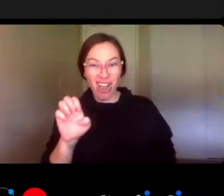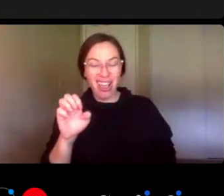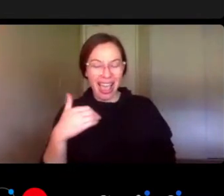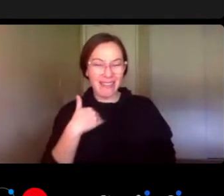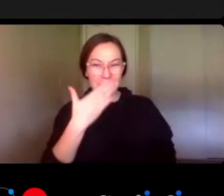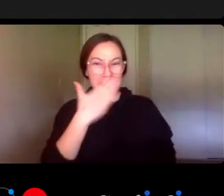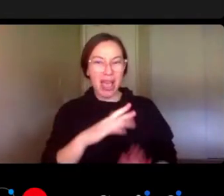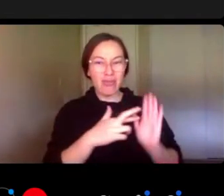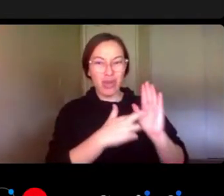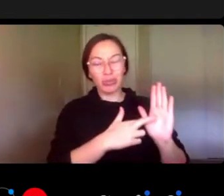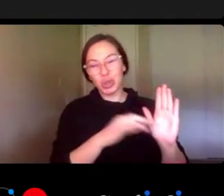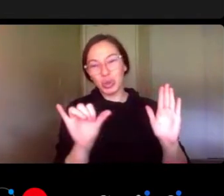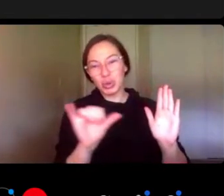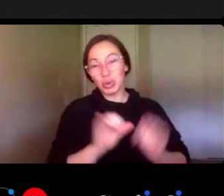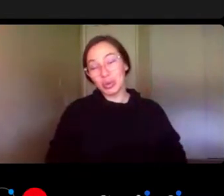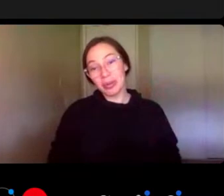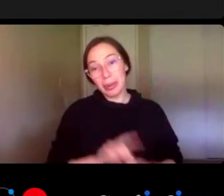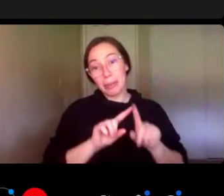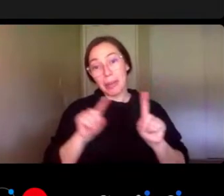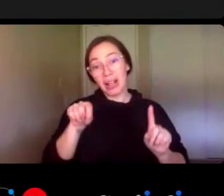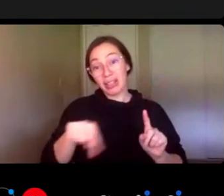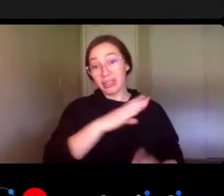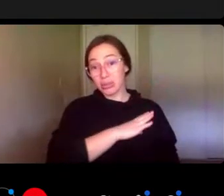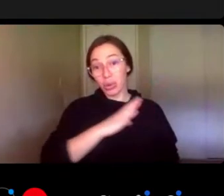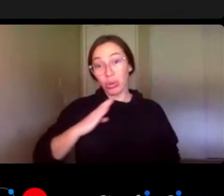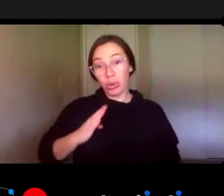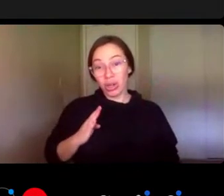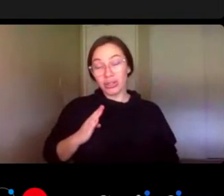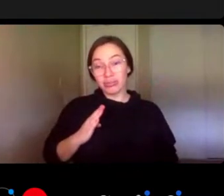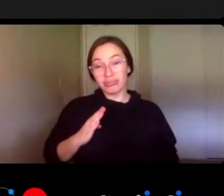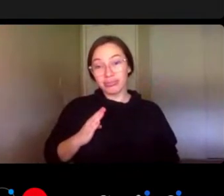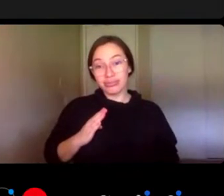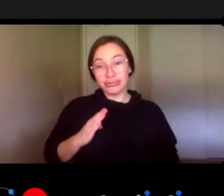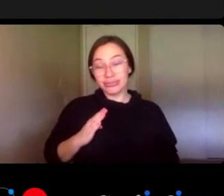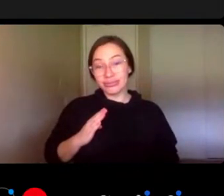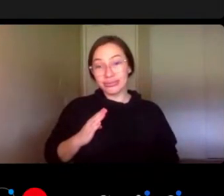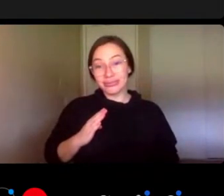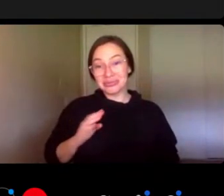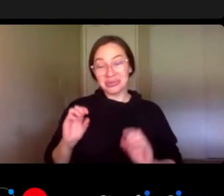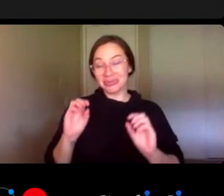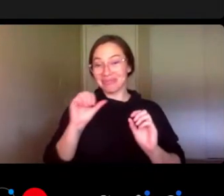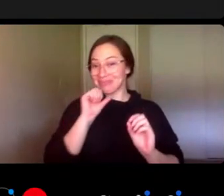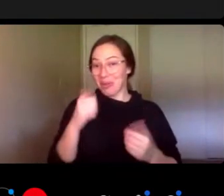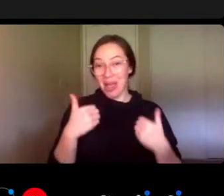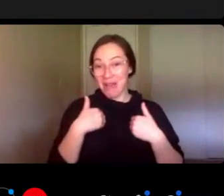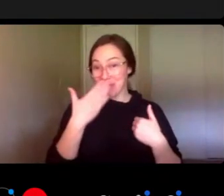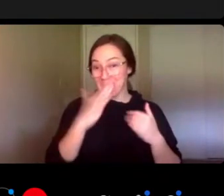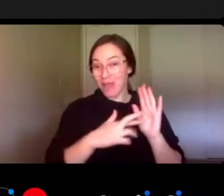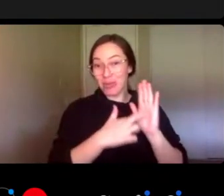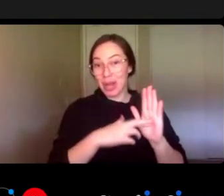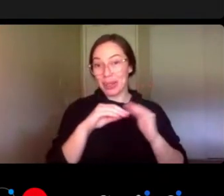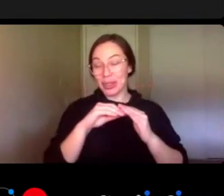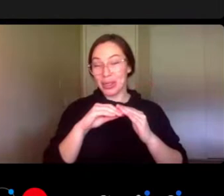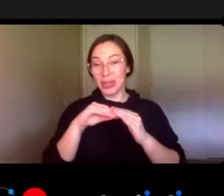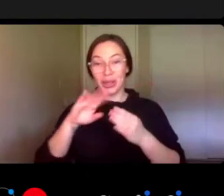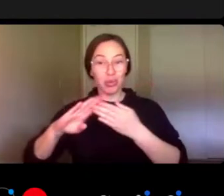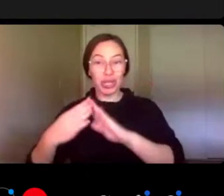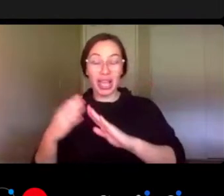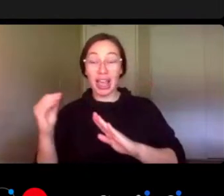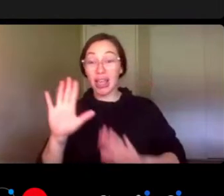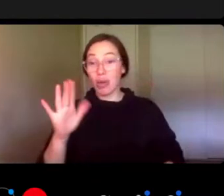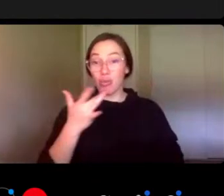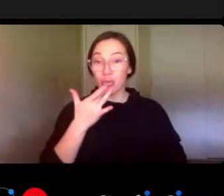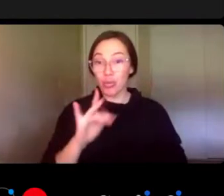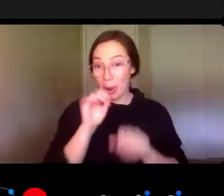rap, but this board does not have a bad rap in the community. And I would, you know, we're